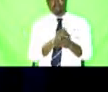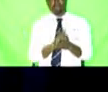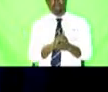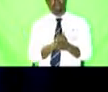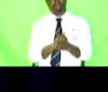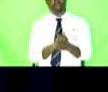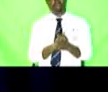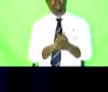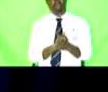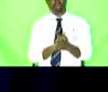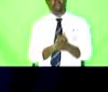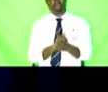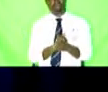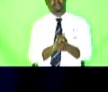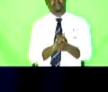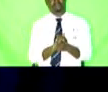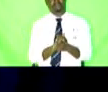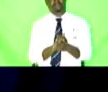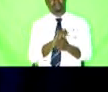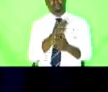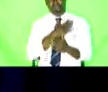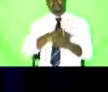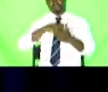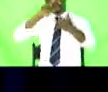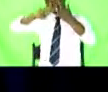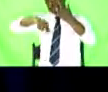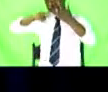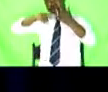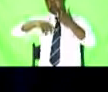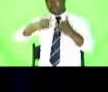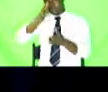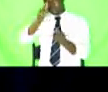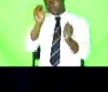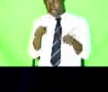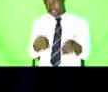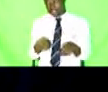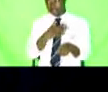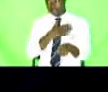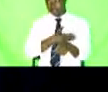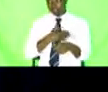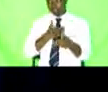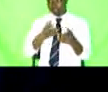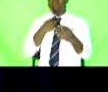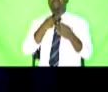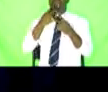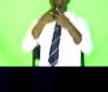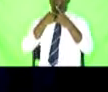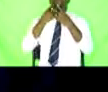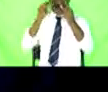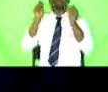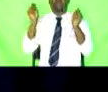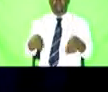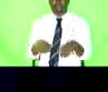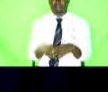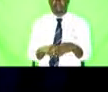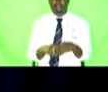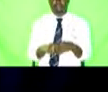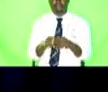that can read from the screen, we want to shout this one. Ready,